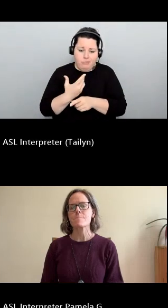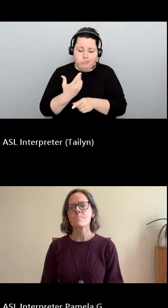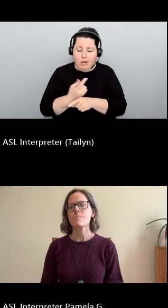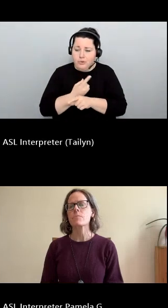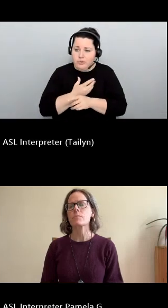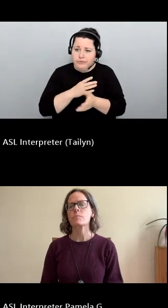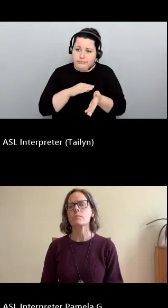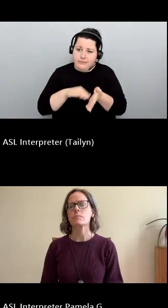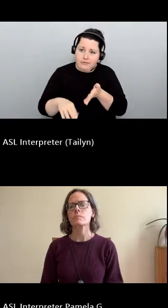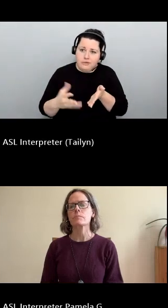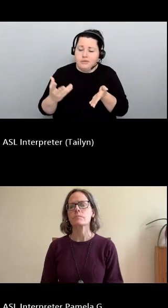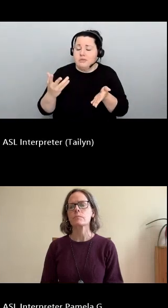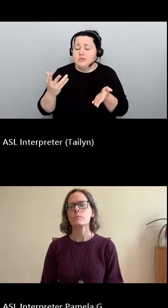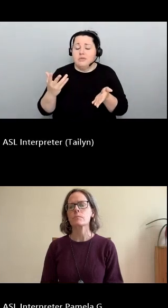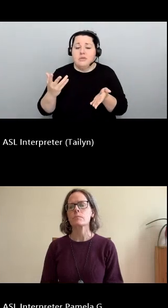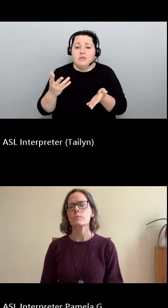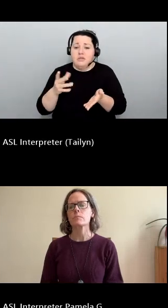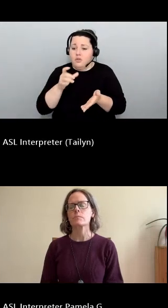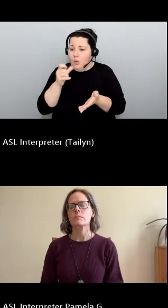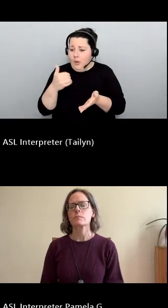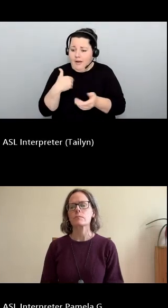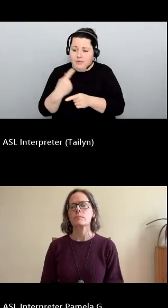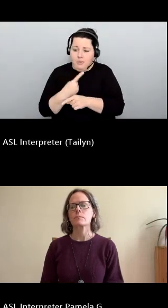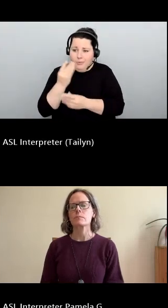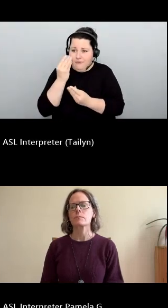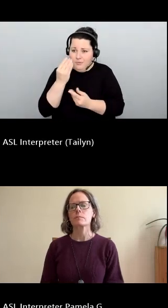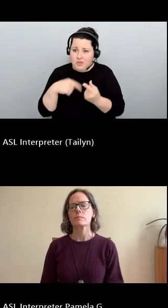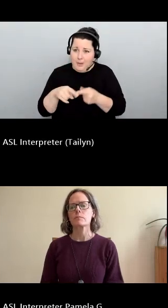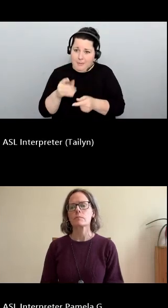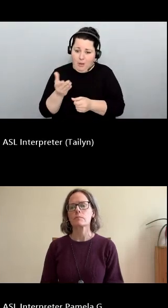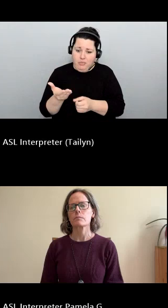and proper information regarding their layoff.